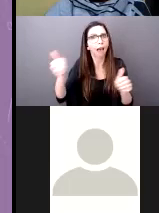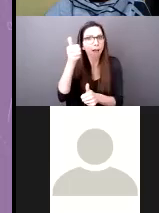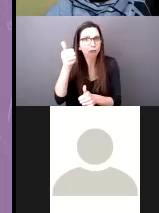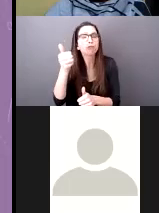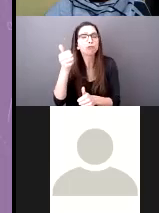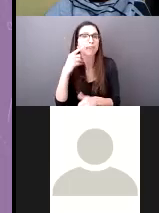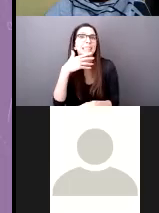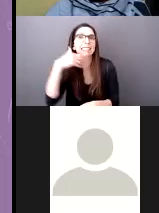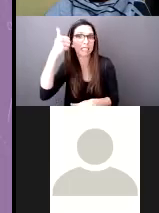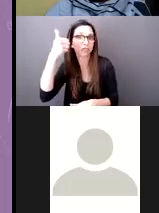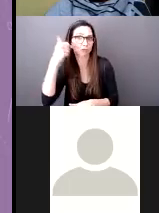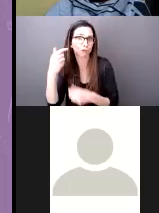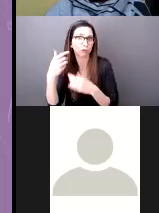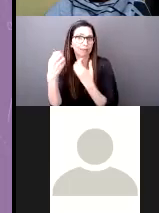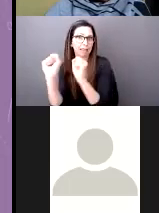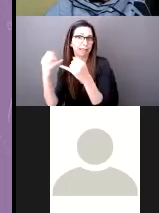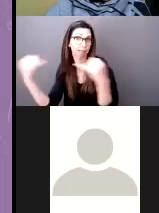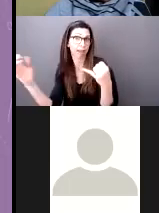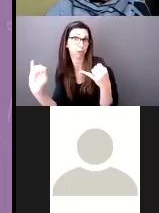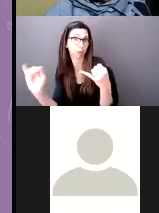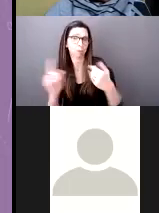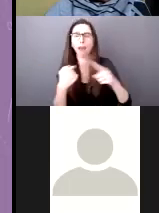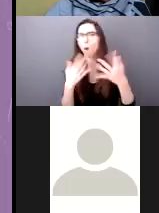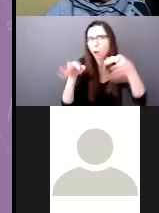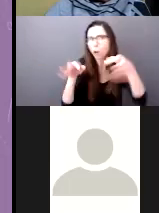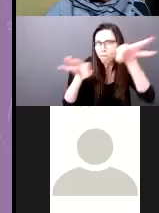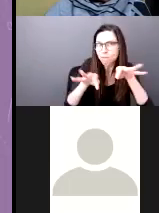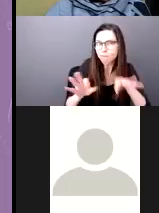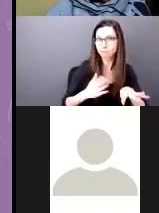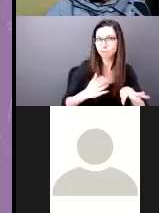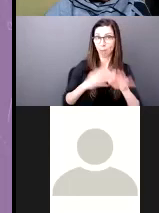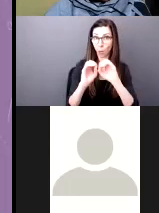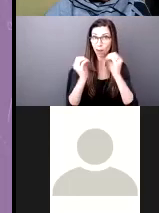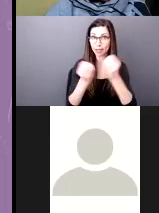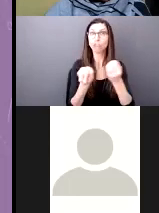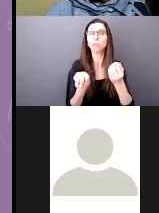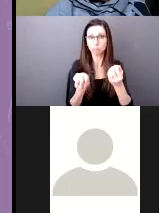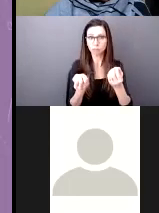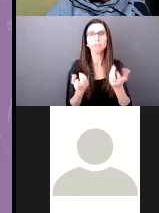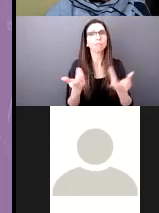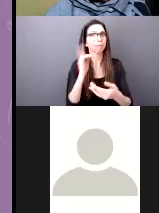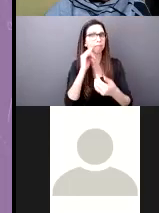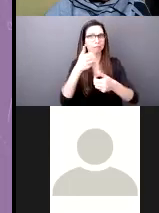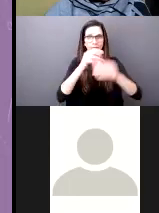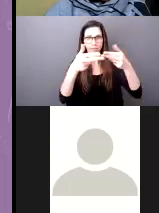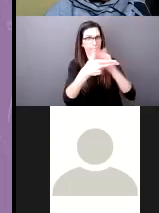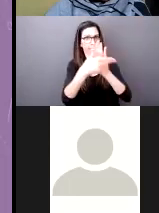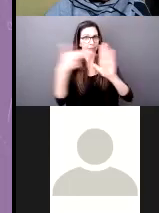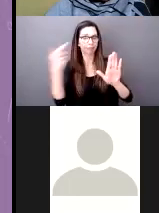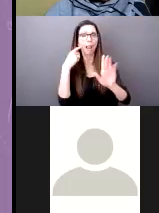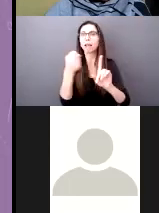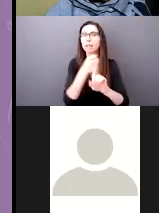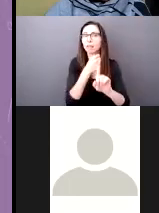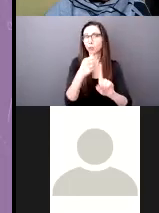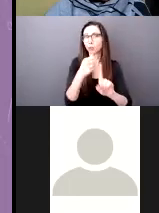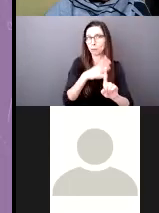Safety Line in just a bit. But to understand our umbrella organization, which is the Assaulted Women's Helpline, our primary